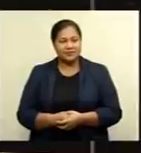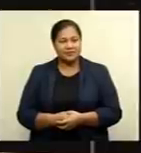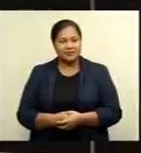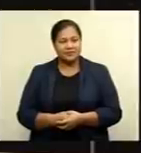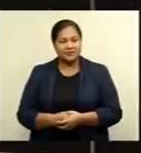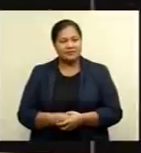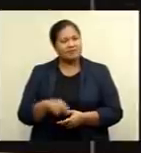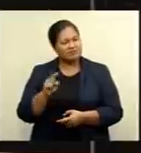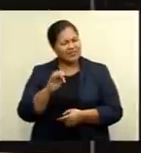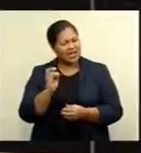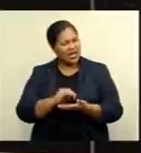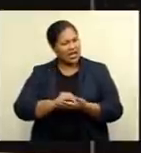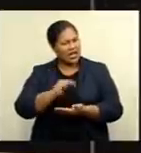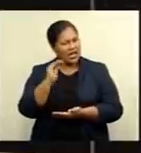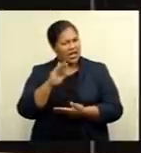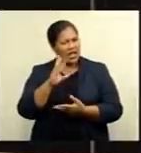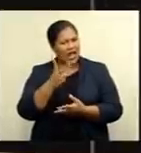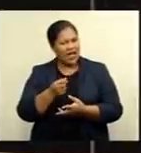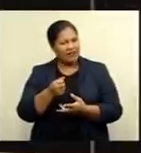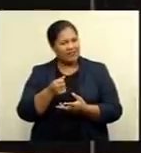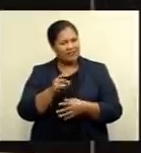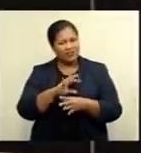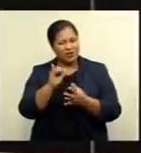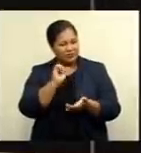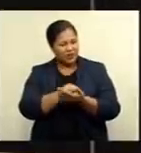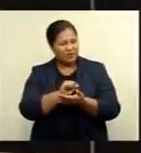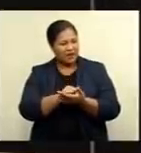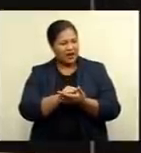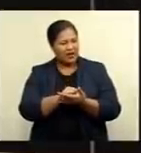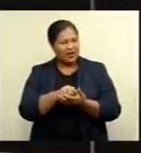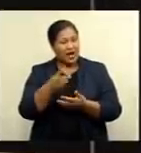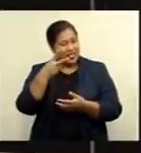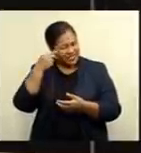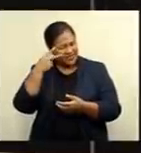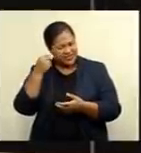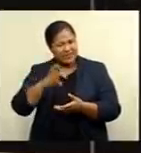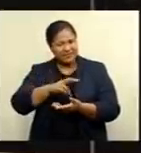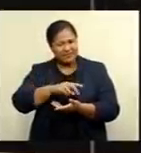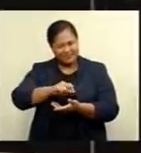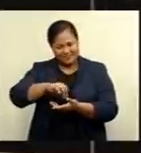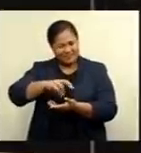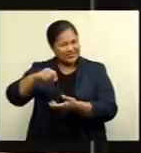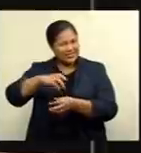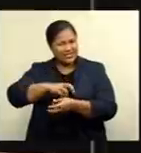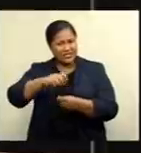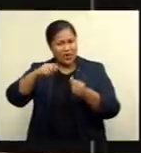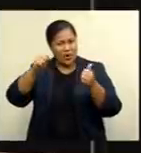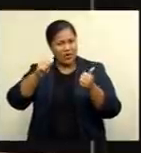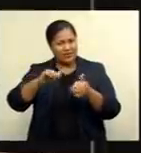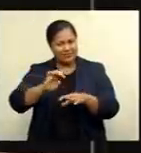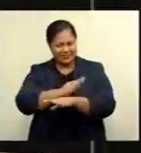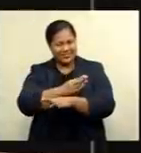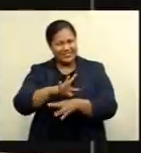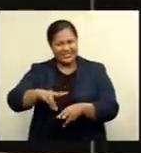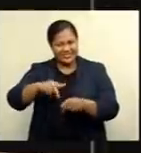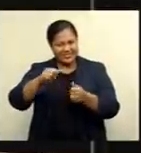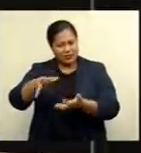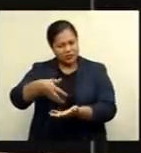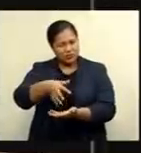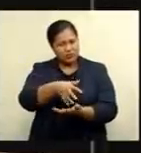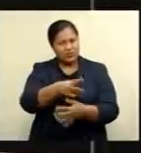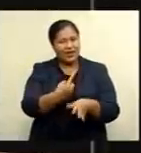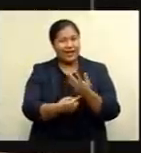an increase in illegal sand and gravel extraction since the COVID-19 lockdown began in April. The Ministry of Lands and